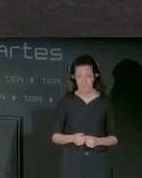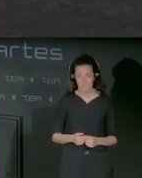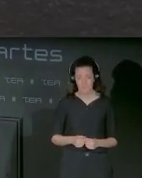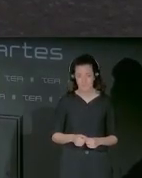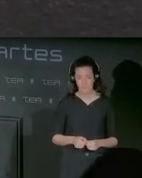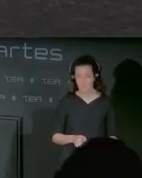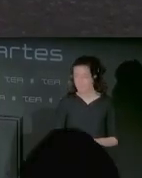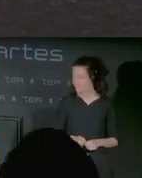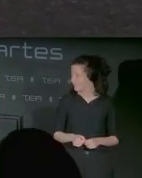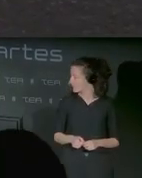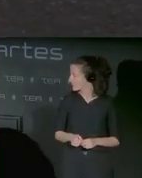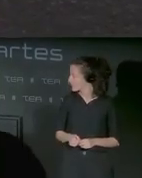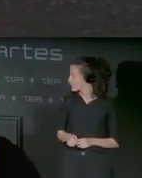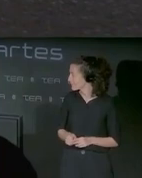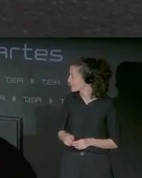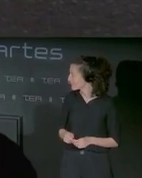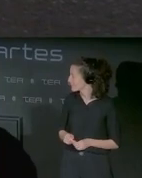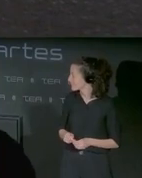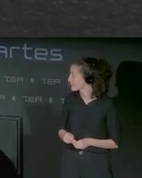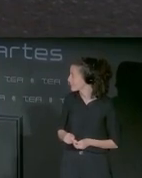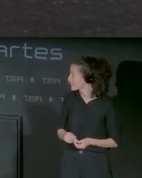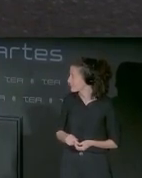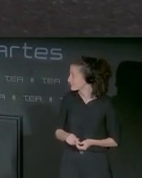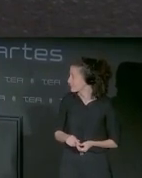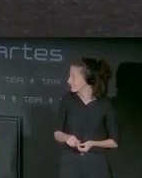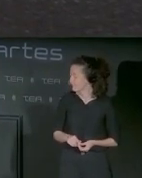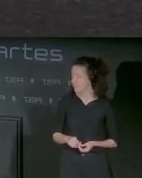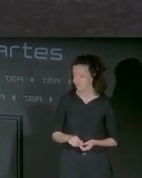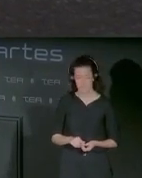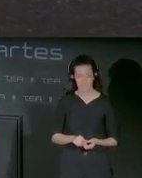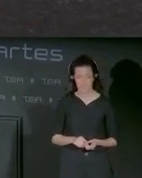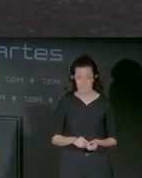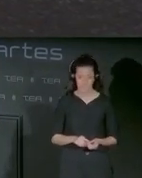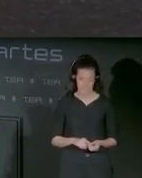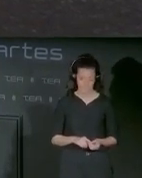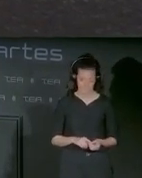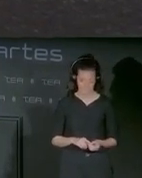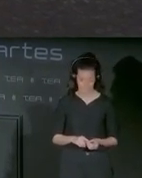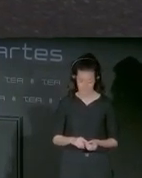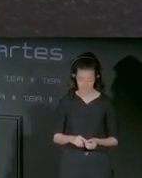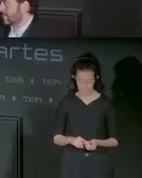You are head of one of these game funds that Julie-Jeanne just mentioned.